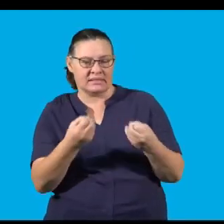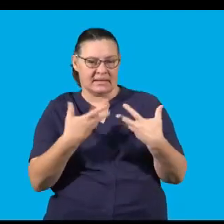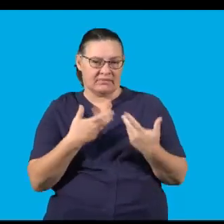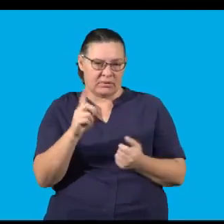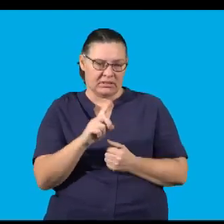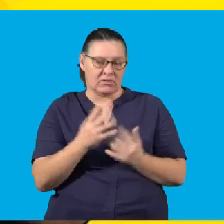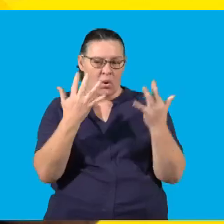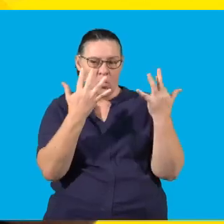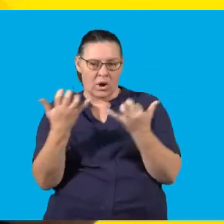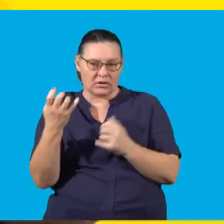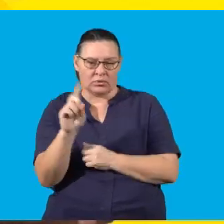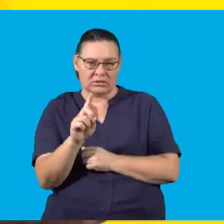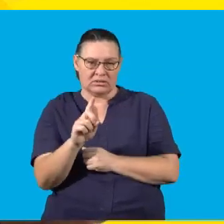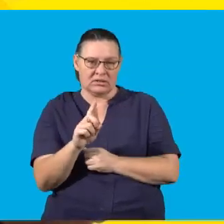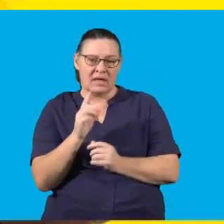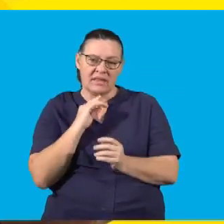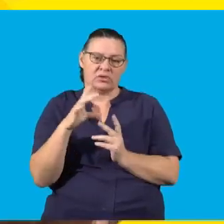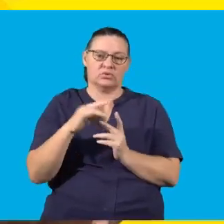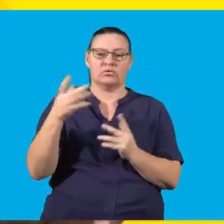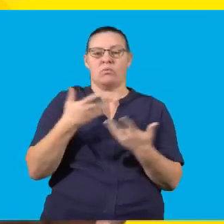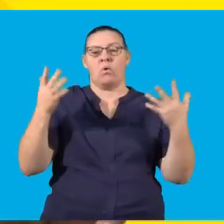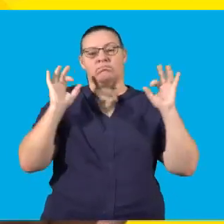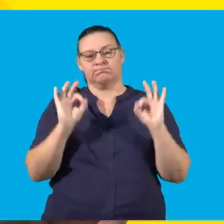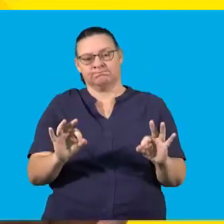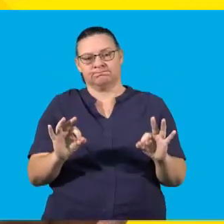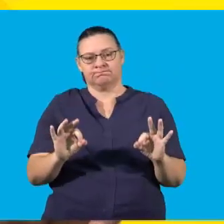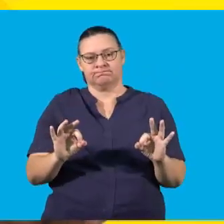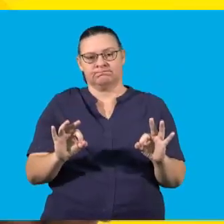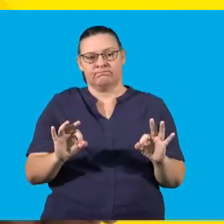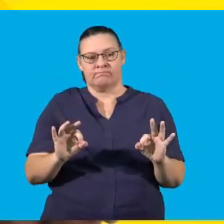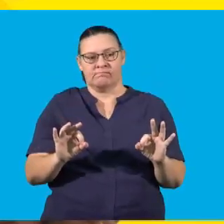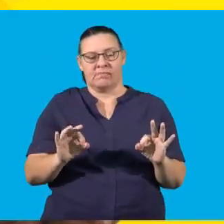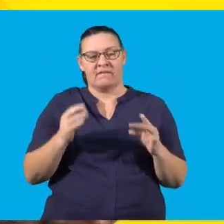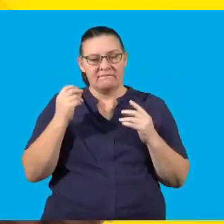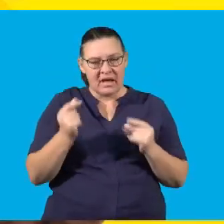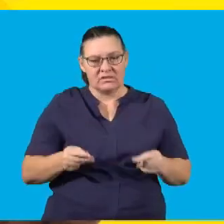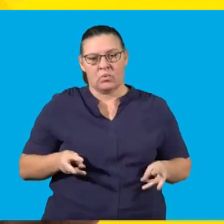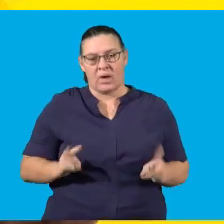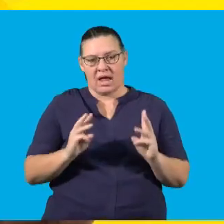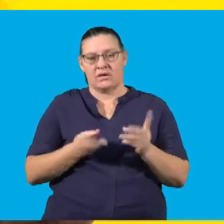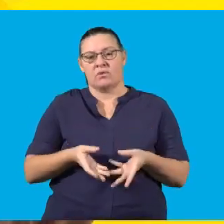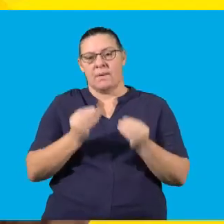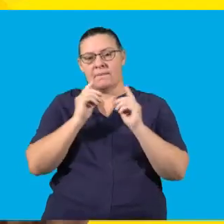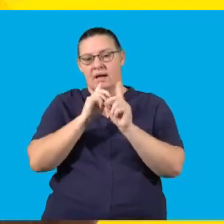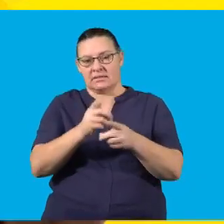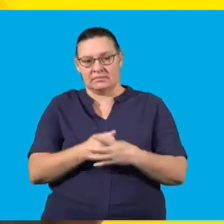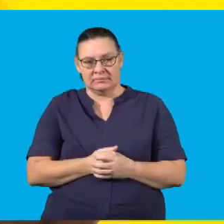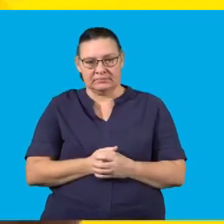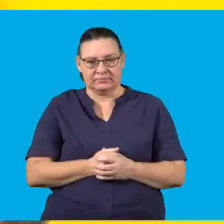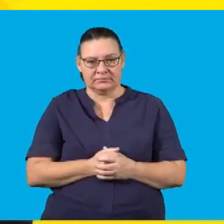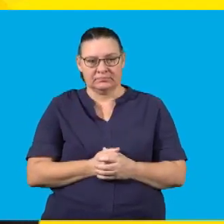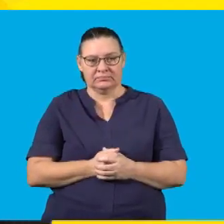what you've been given and what you've already worked out, and then choose the most appropriate and, most importantly, the quickest way to get to the